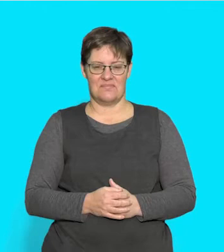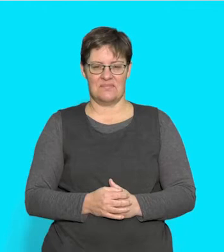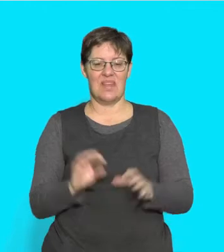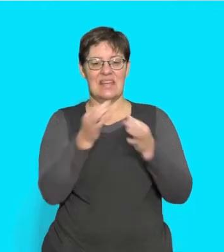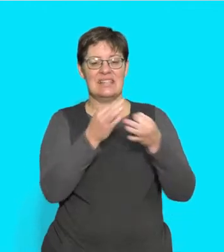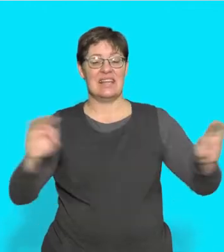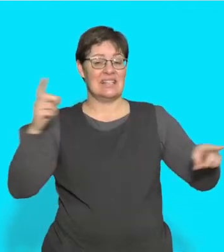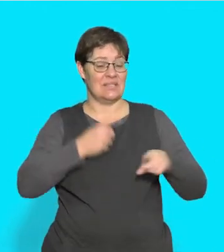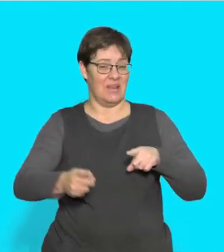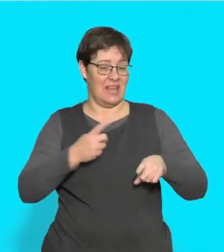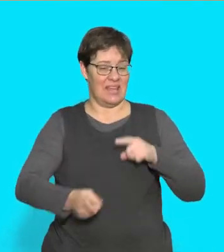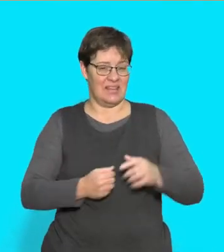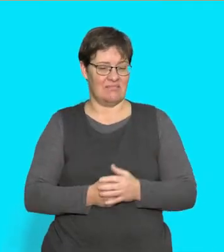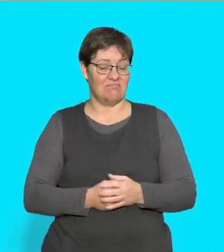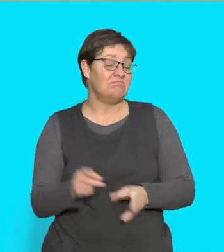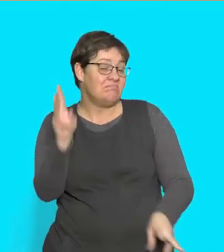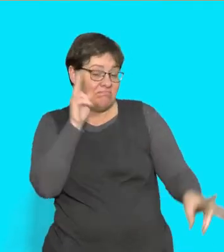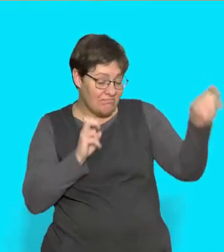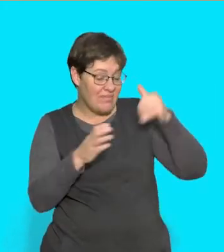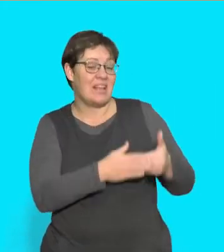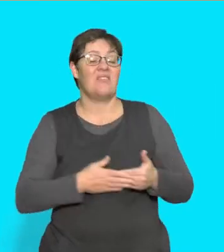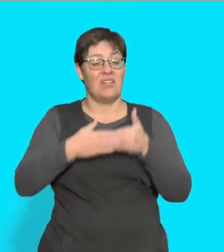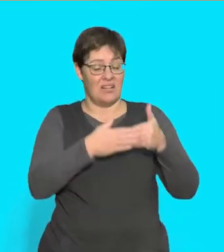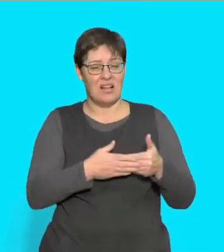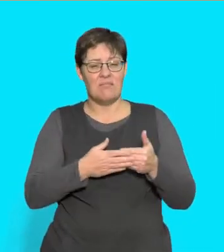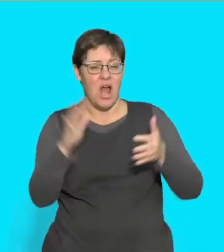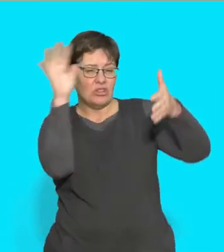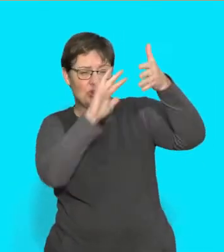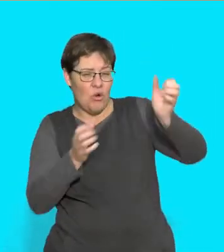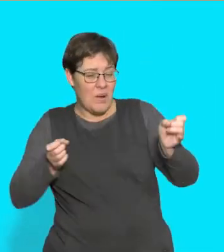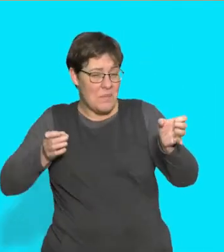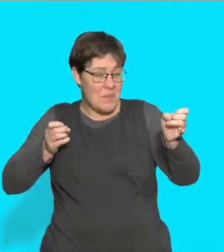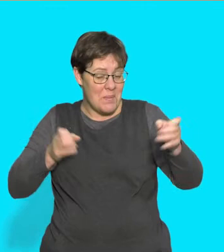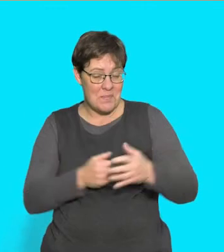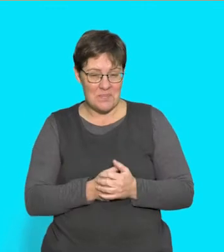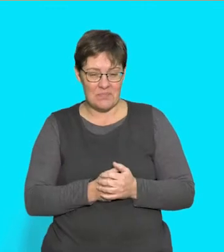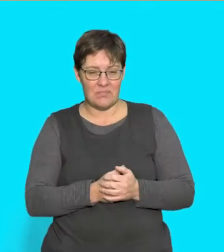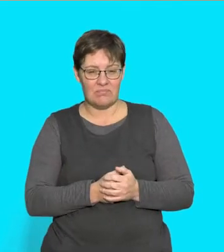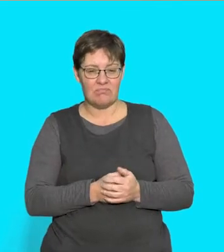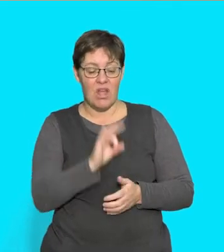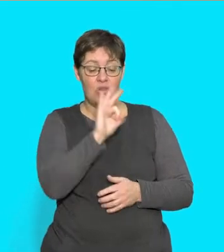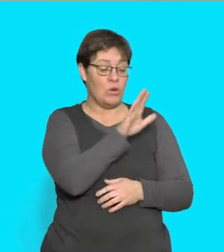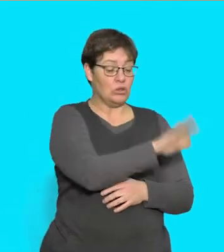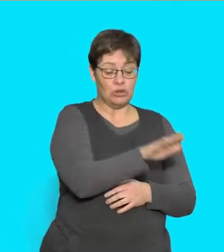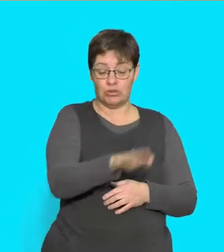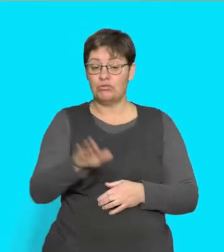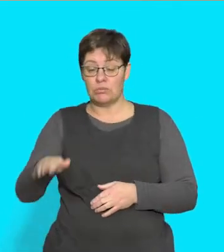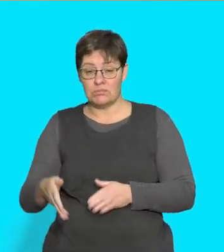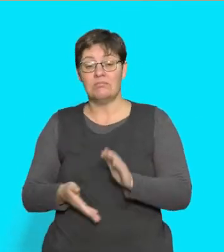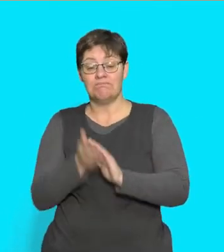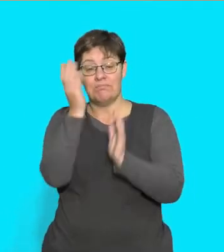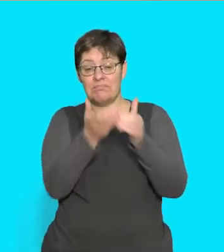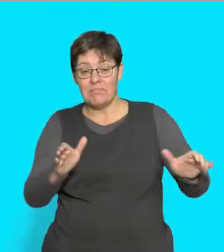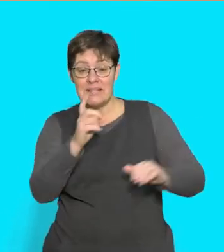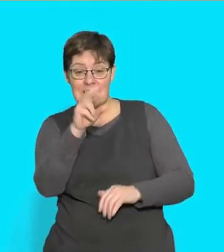Sentence play. Listen carefully while I tell you a little story. Three children went to the dam to go